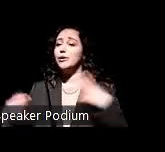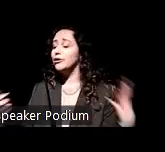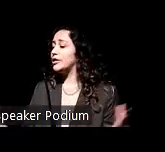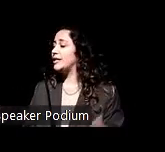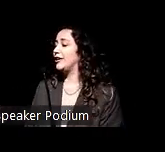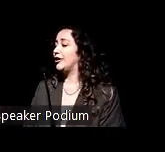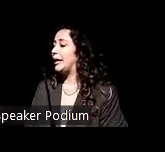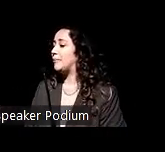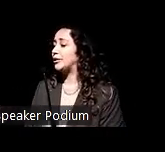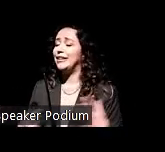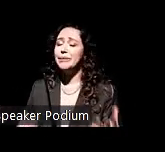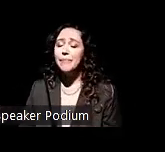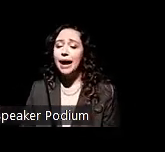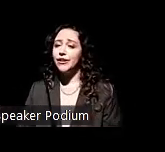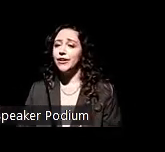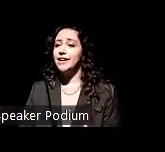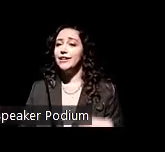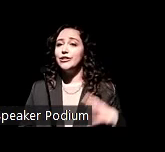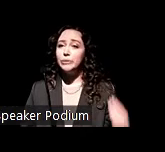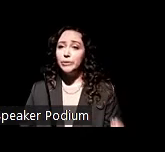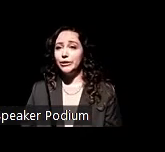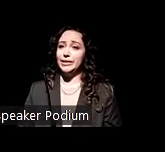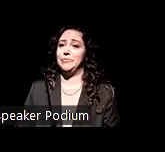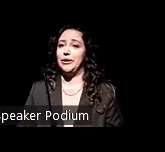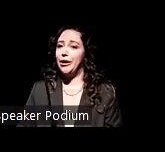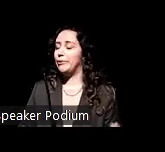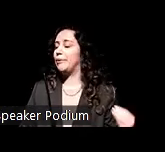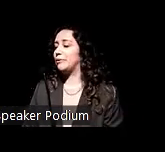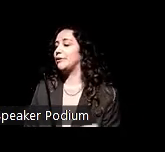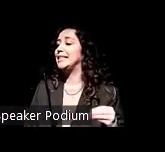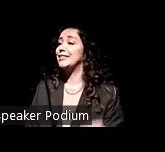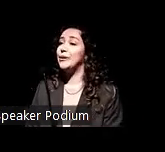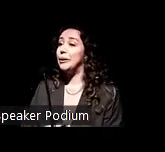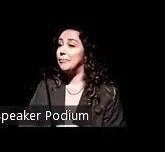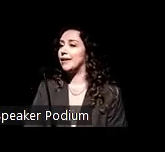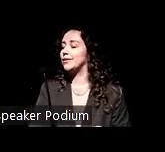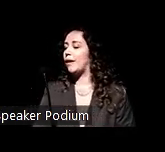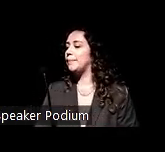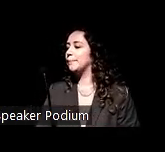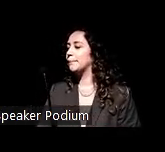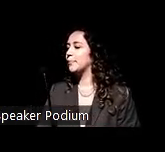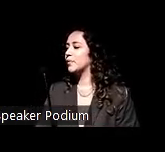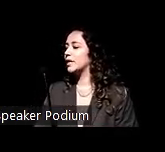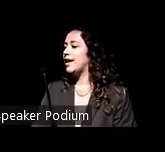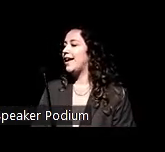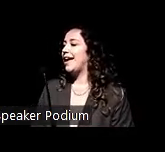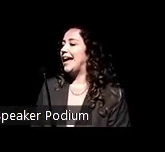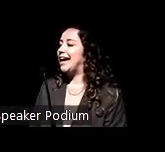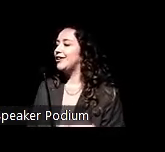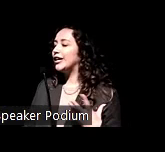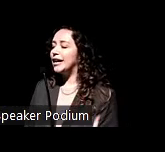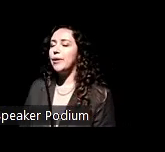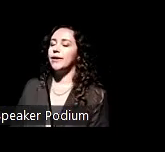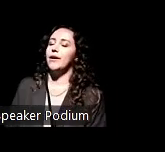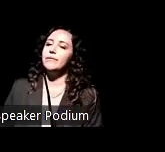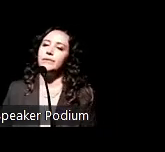creating pollution, they can create particulate matter. So when we're reducing embodied carbon, we're reducing these local impacts as well. And